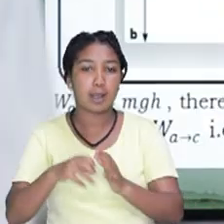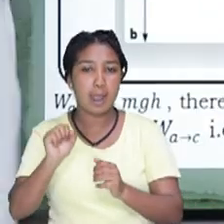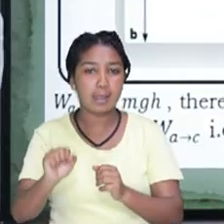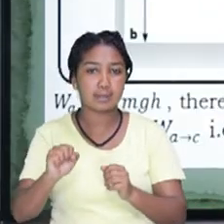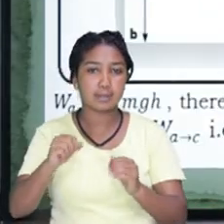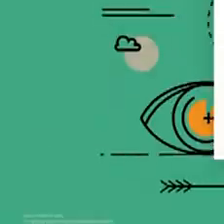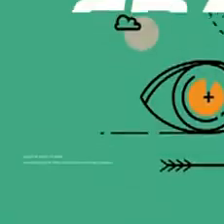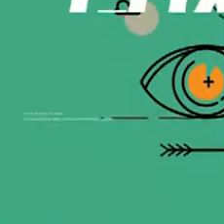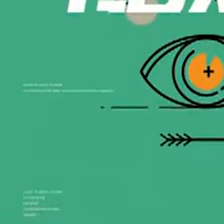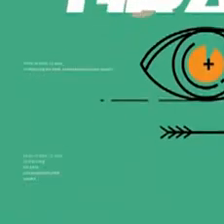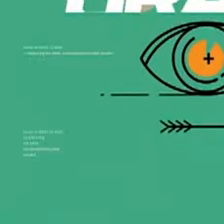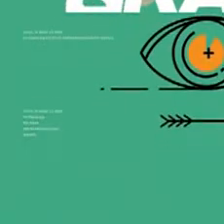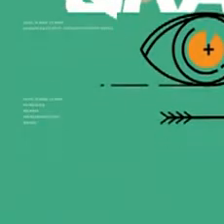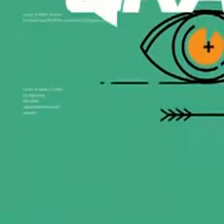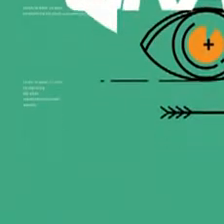s sine theta?